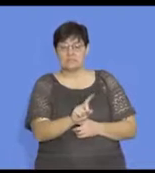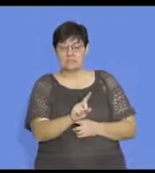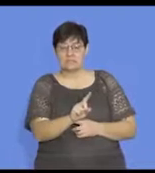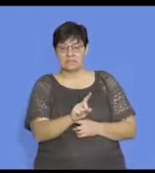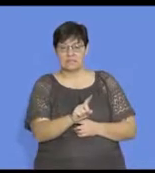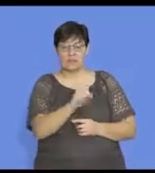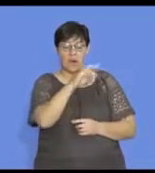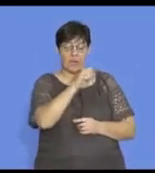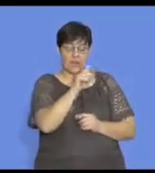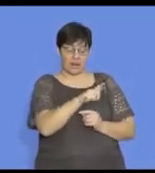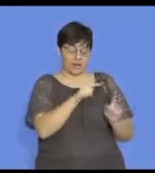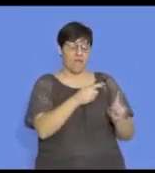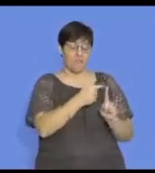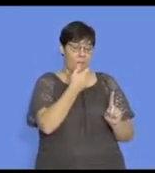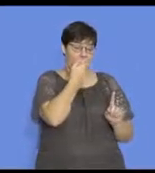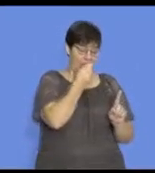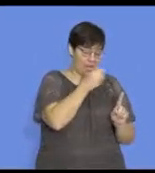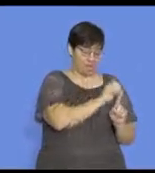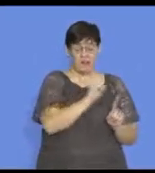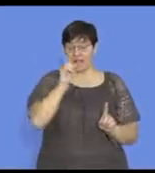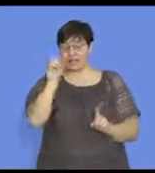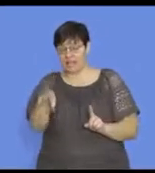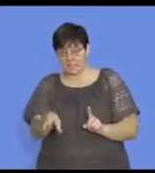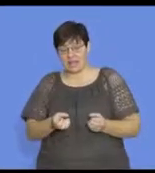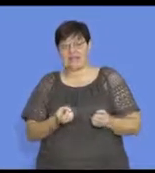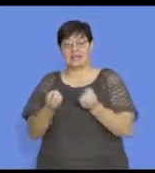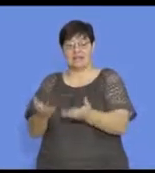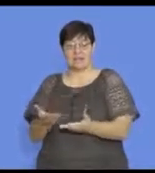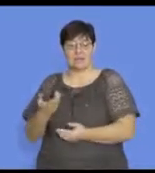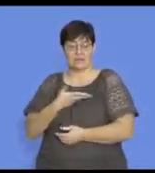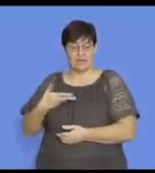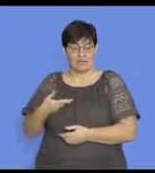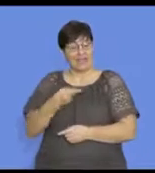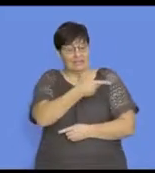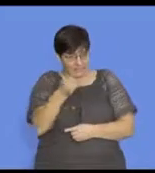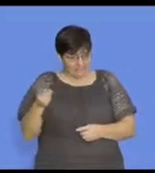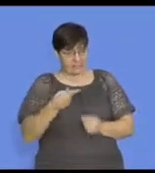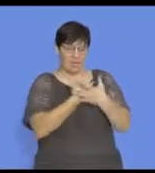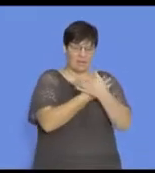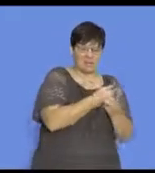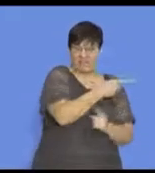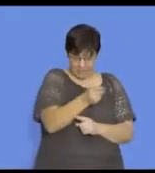pollen from the male to the female, and they're going to do the work for me.